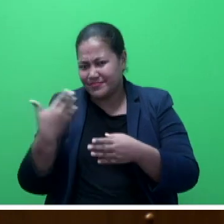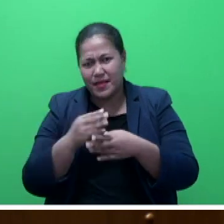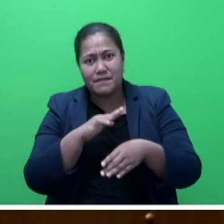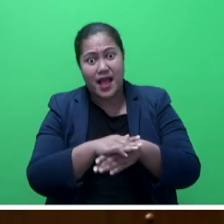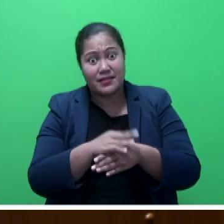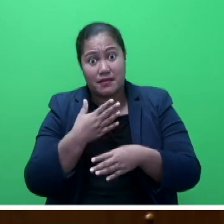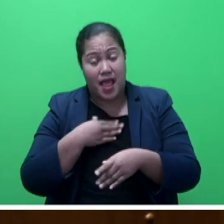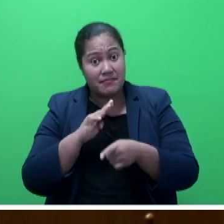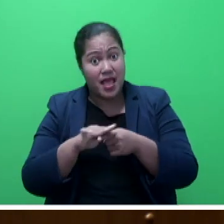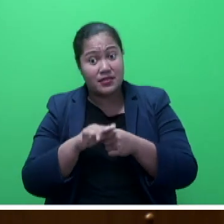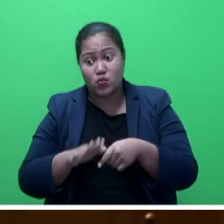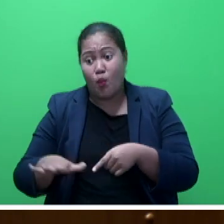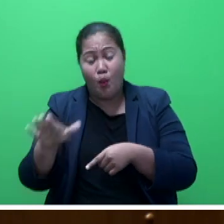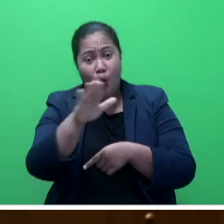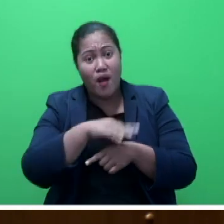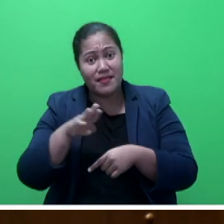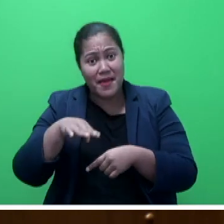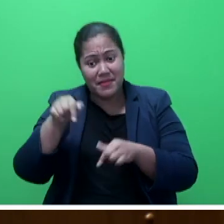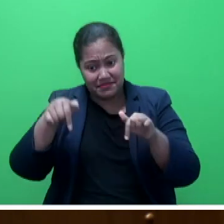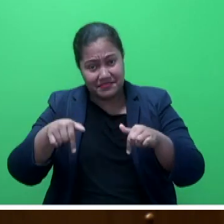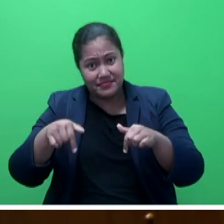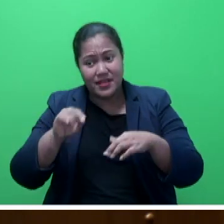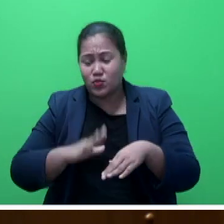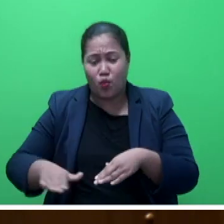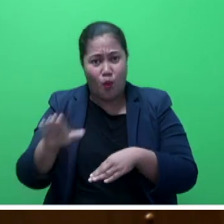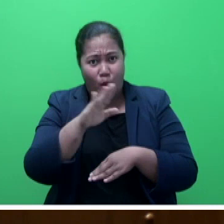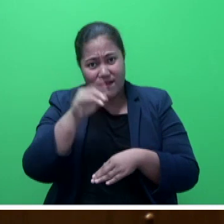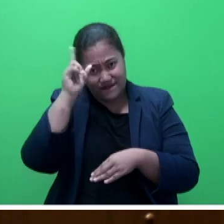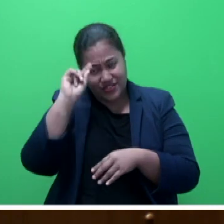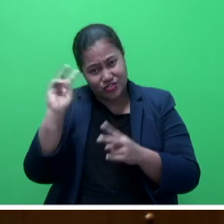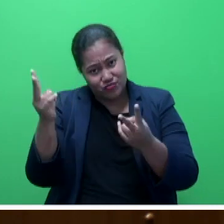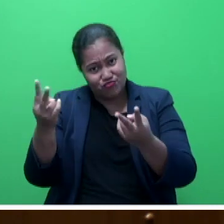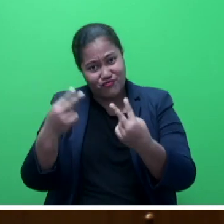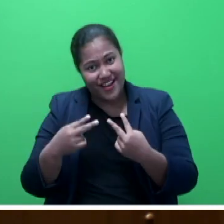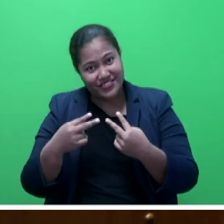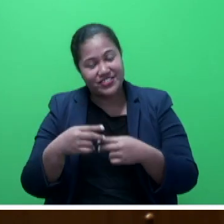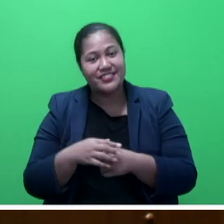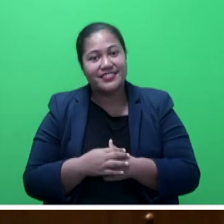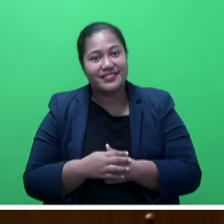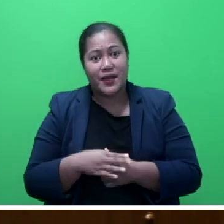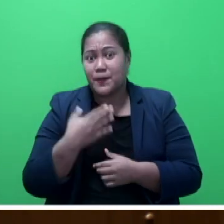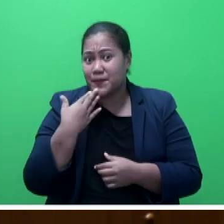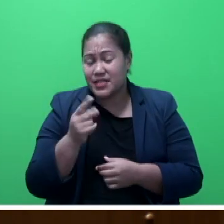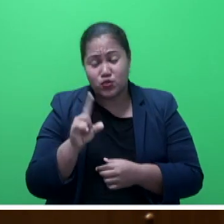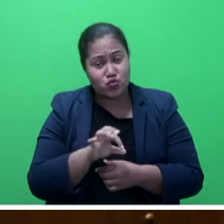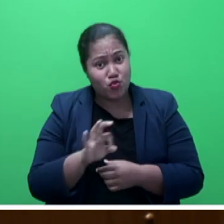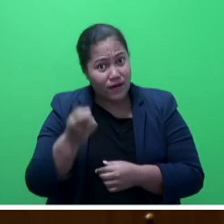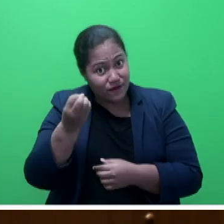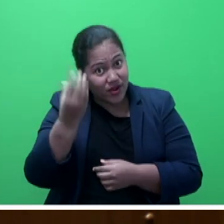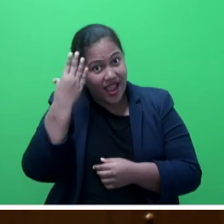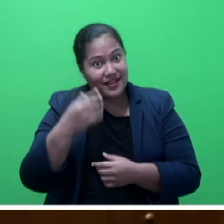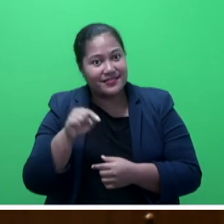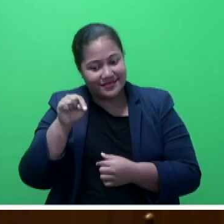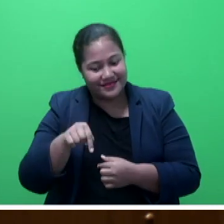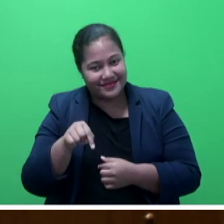message to every member in this House and to every Fijian watching this proceeding is, do not forget the stakes in